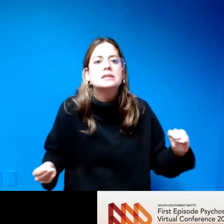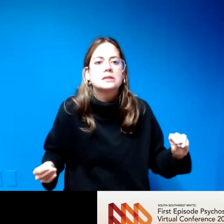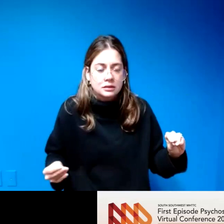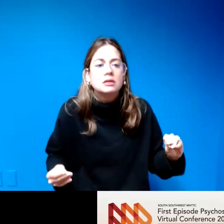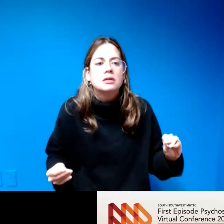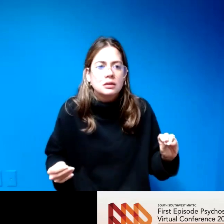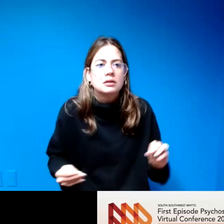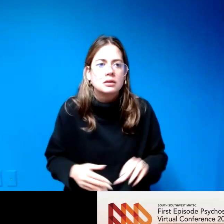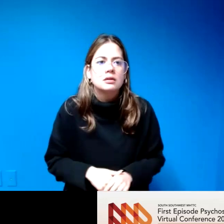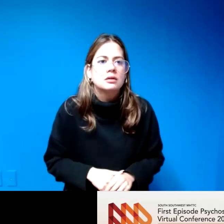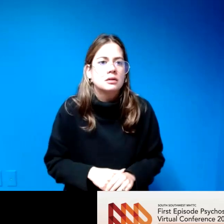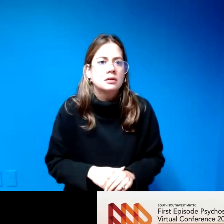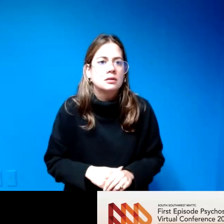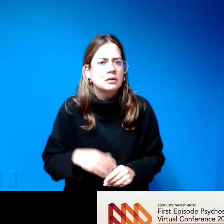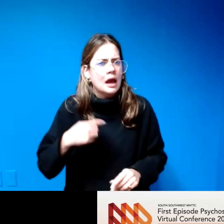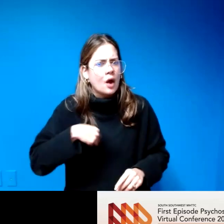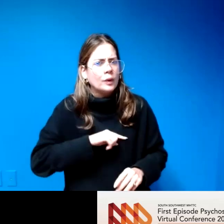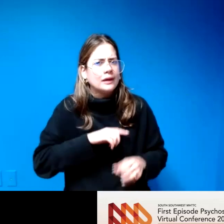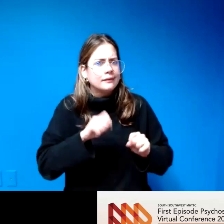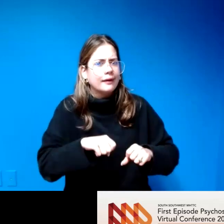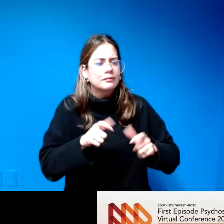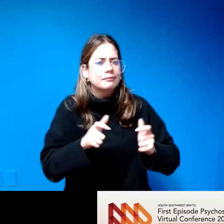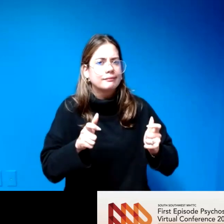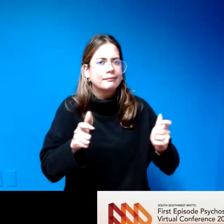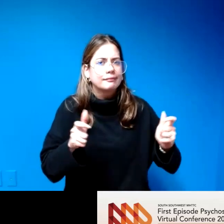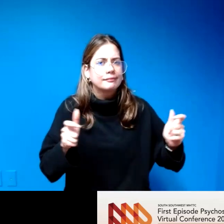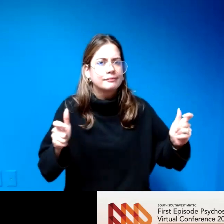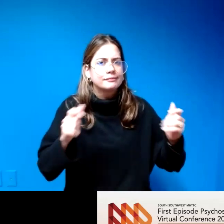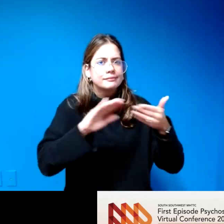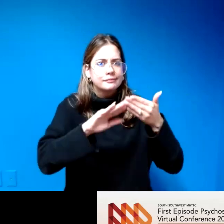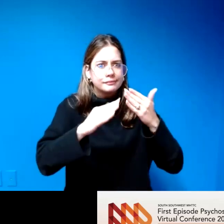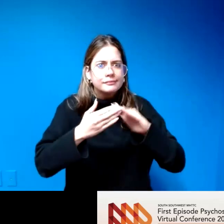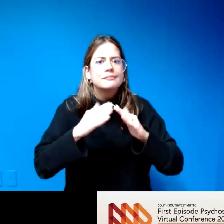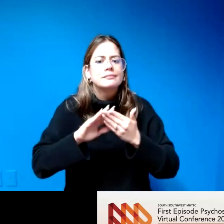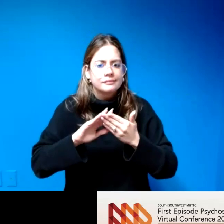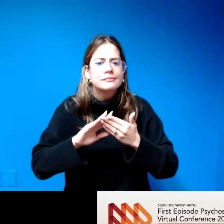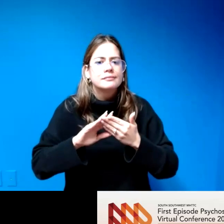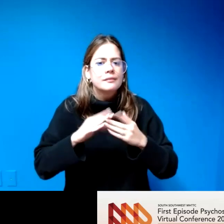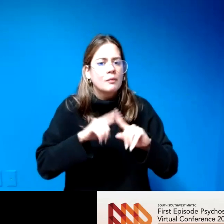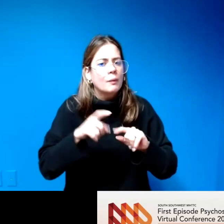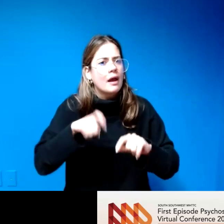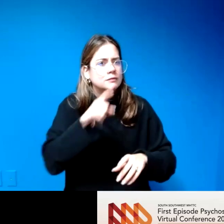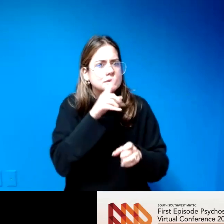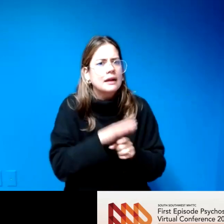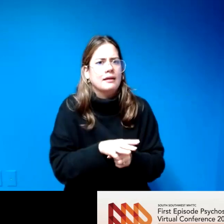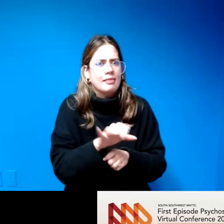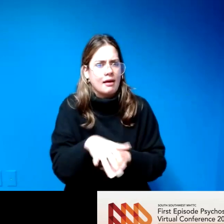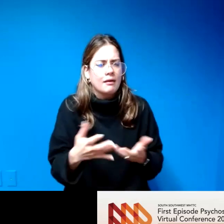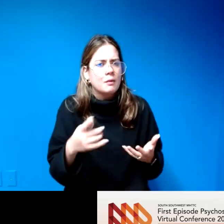and that's the way how we build community. But we have to dedicate spaces. We have to make sure that